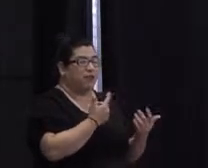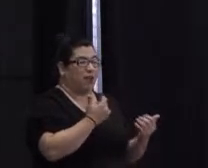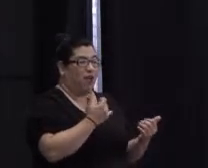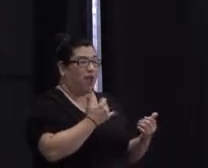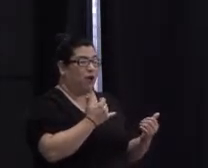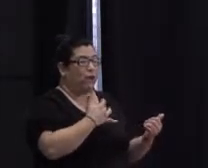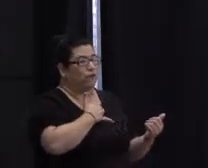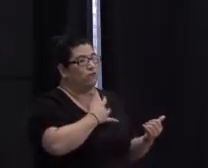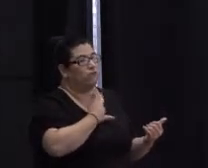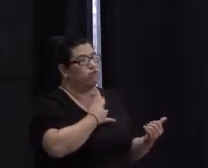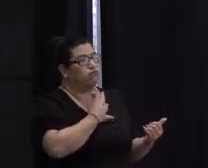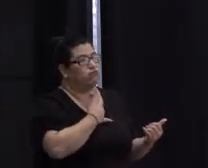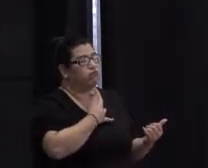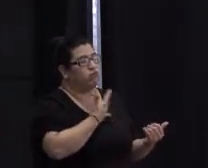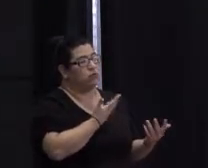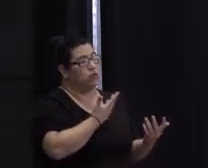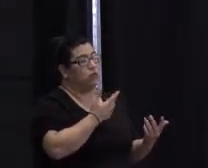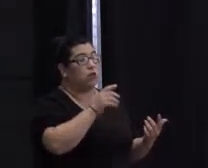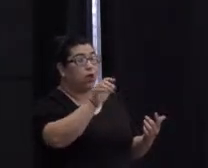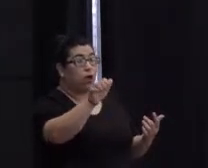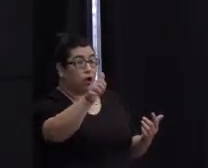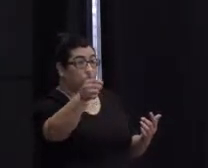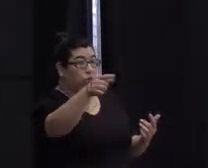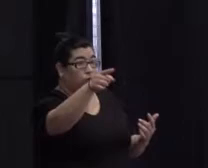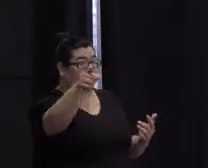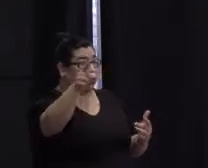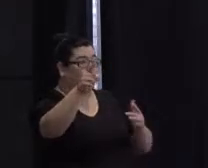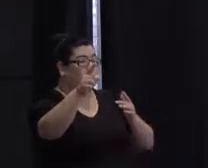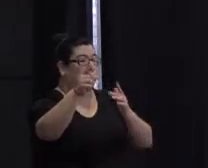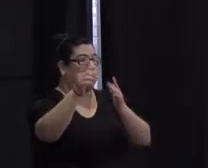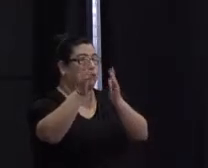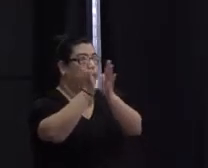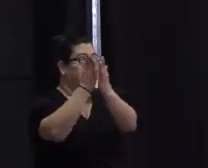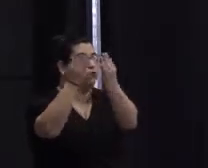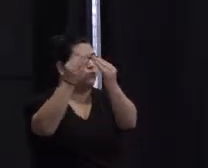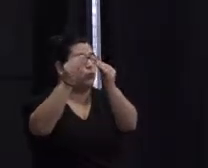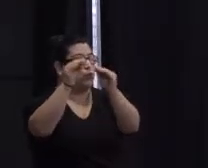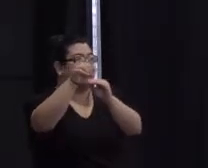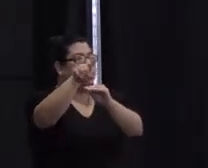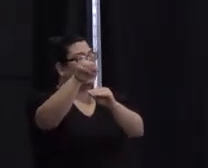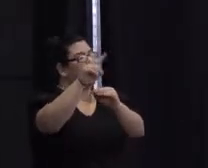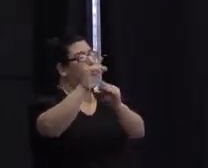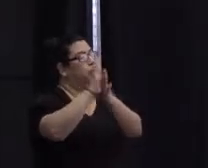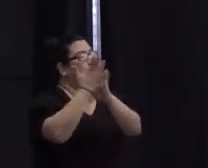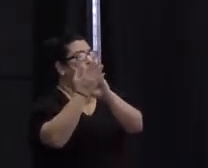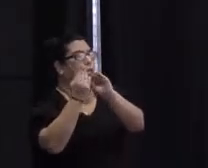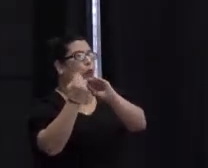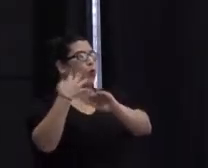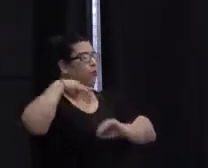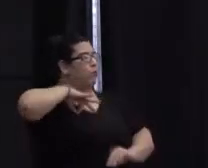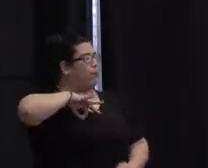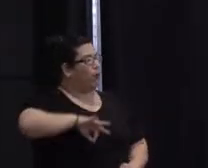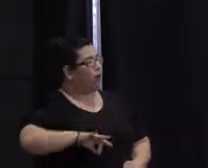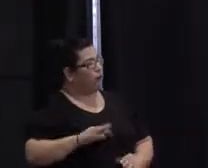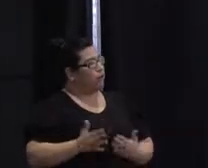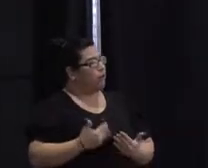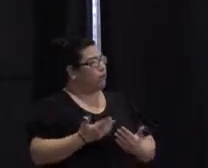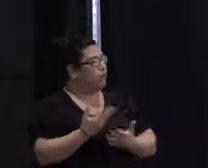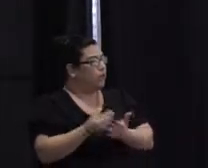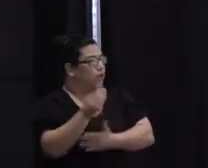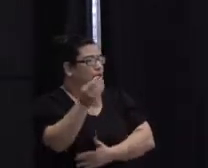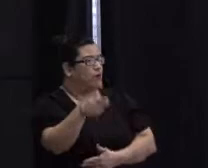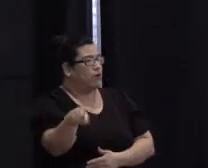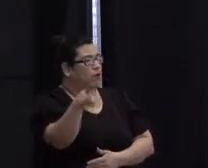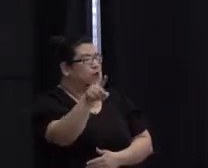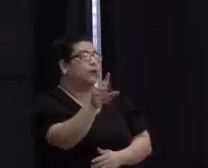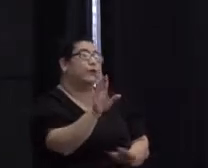where the other merchandise is becoming more profitable. And I said, okay, well, I